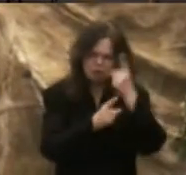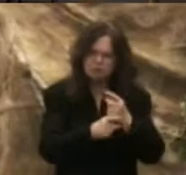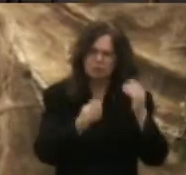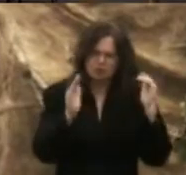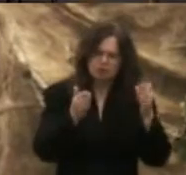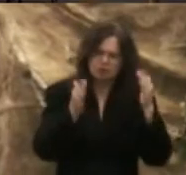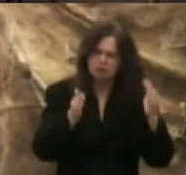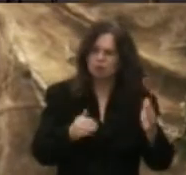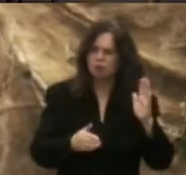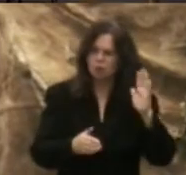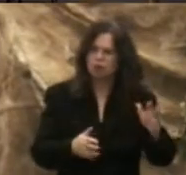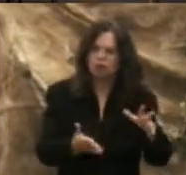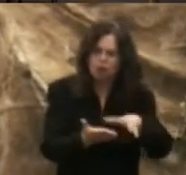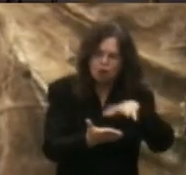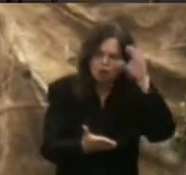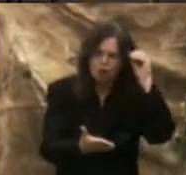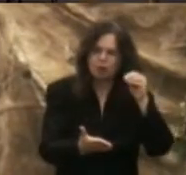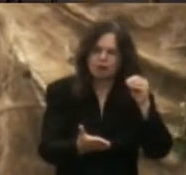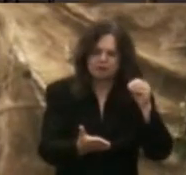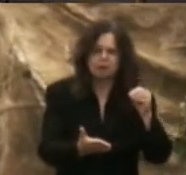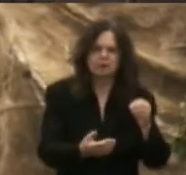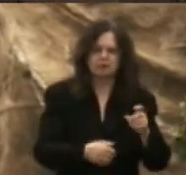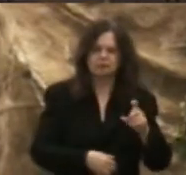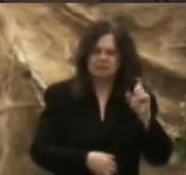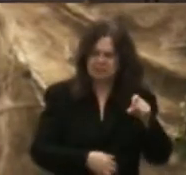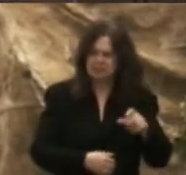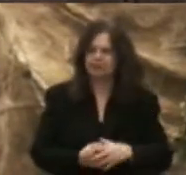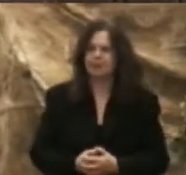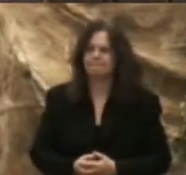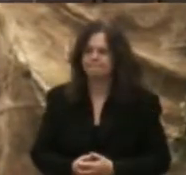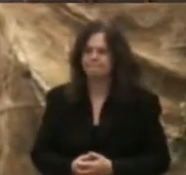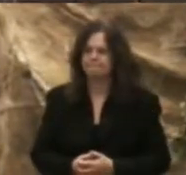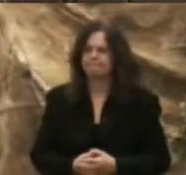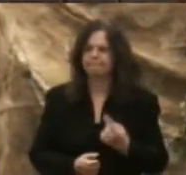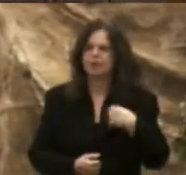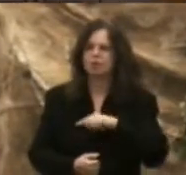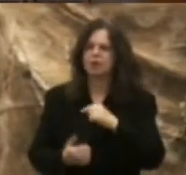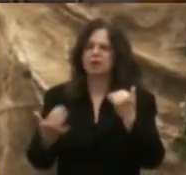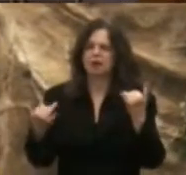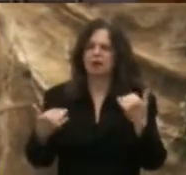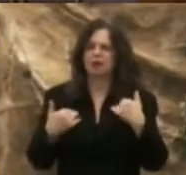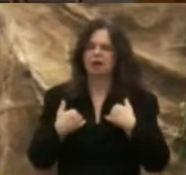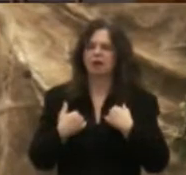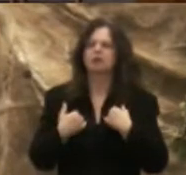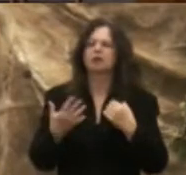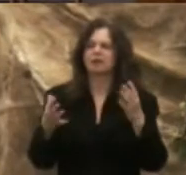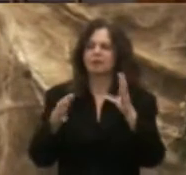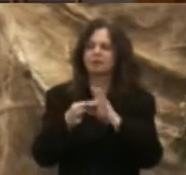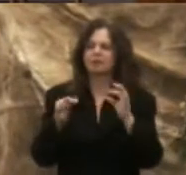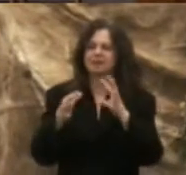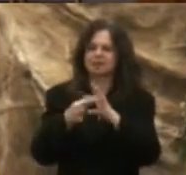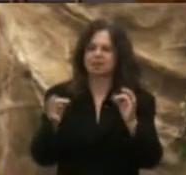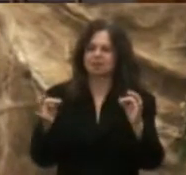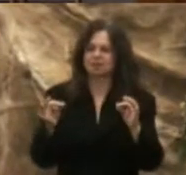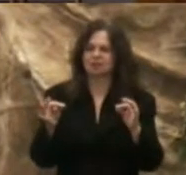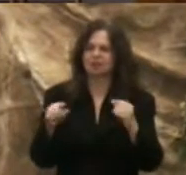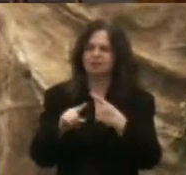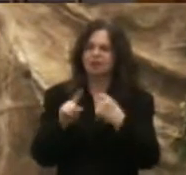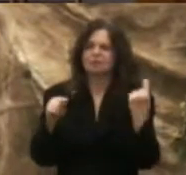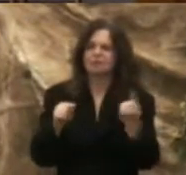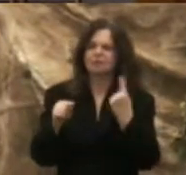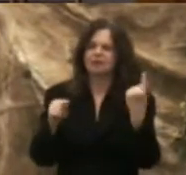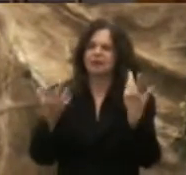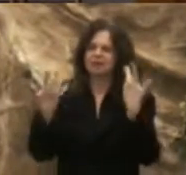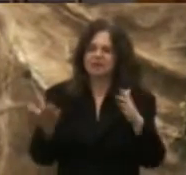earth. And probably most important, we have the words of one who has come back from